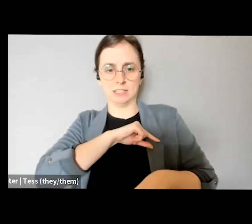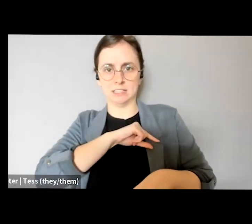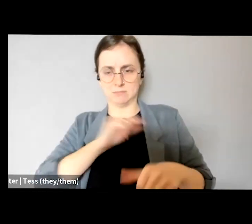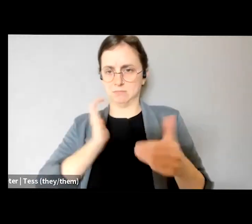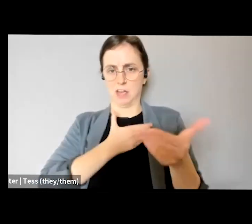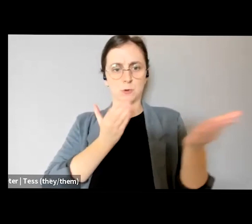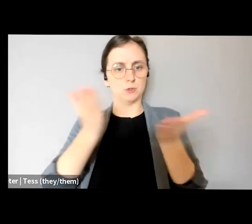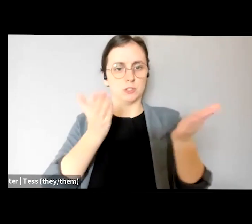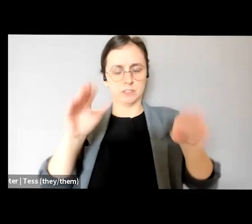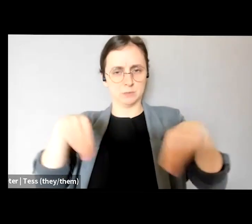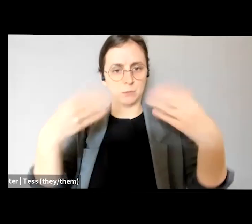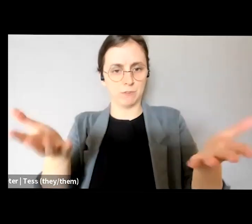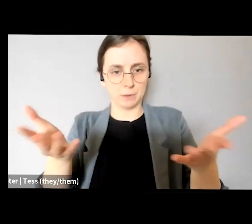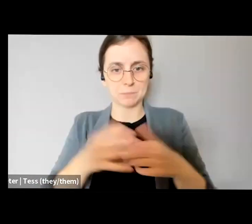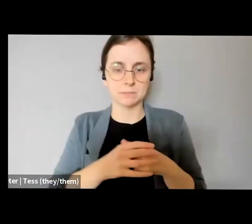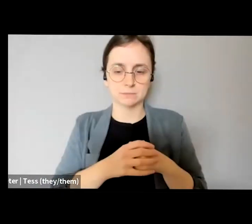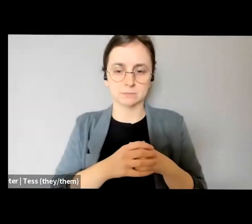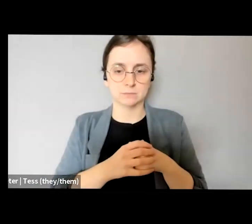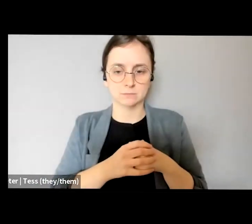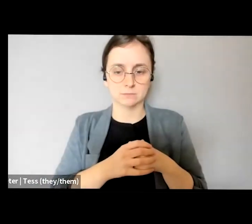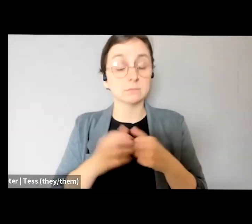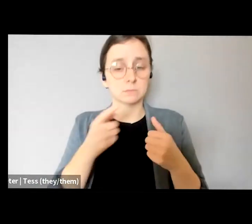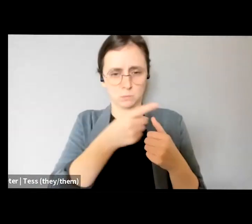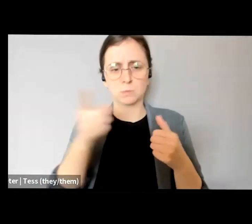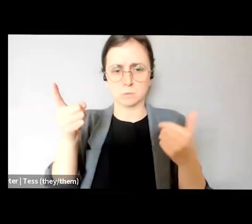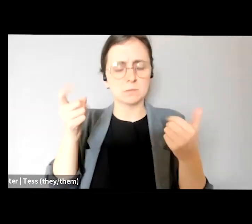And as many of you know,